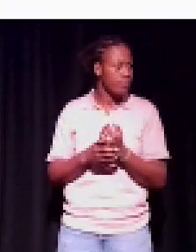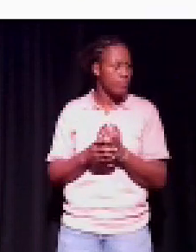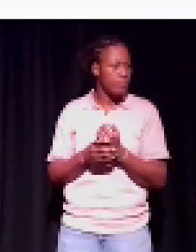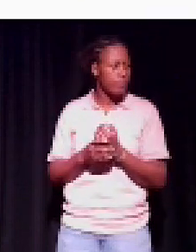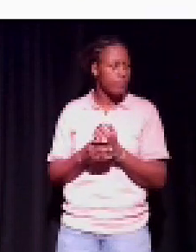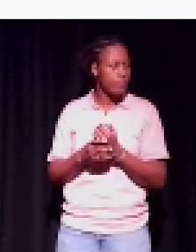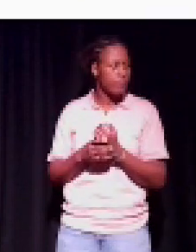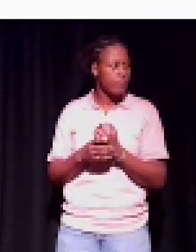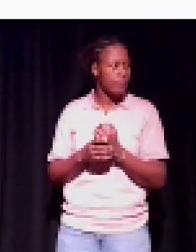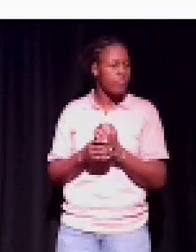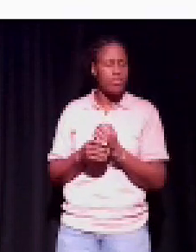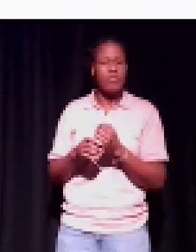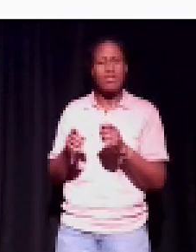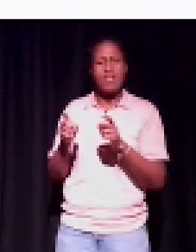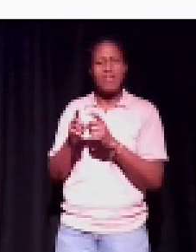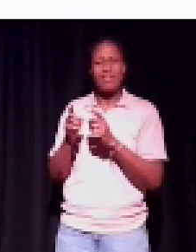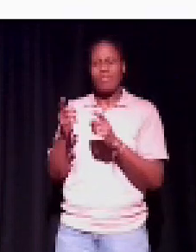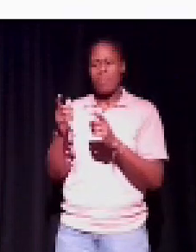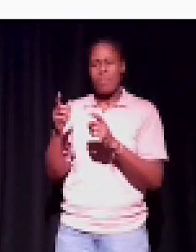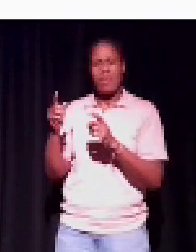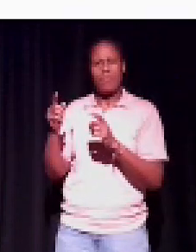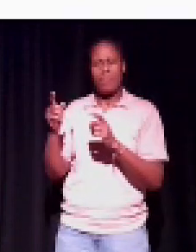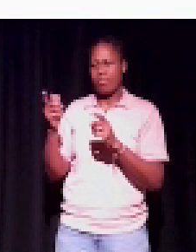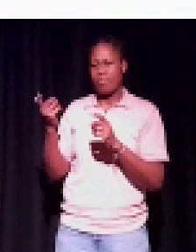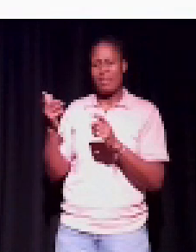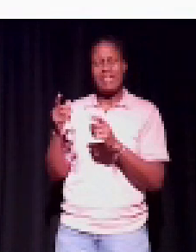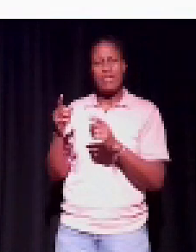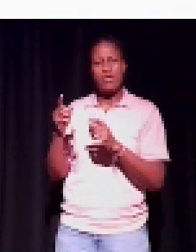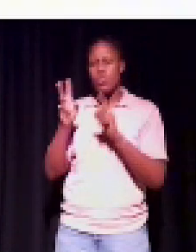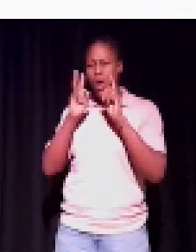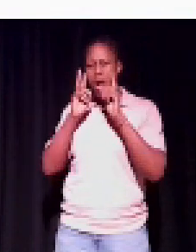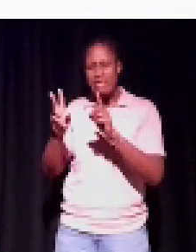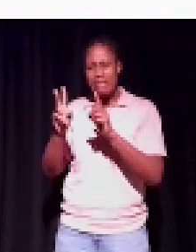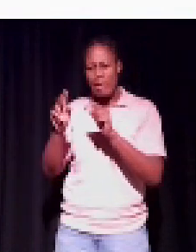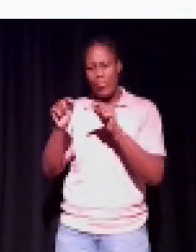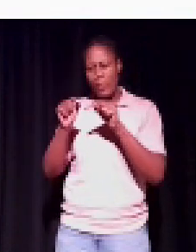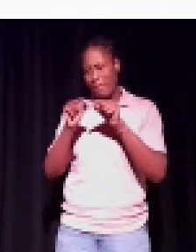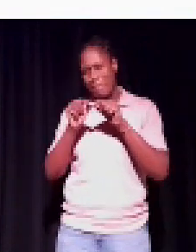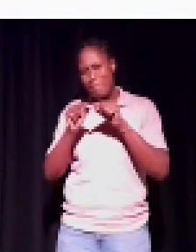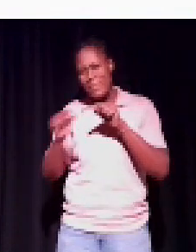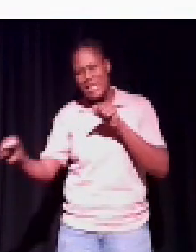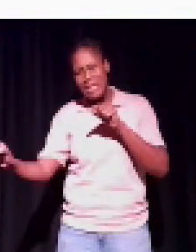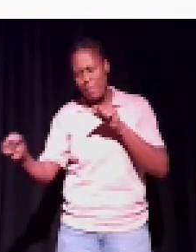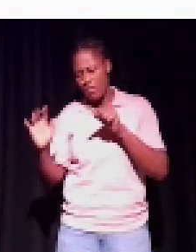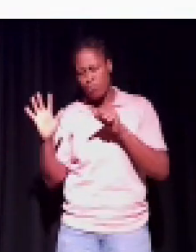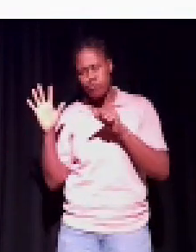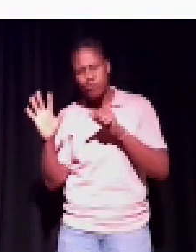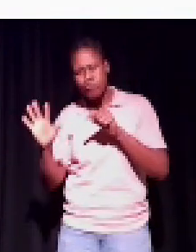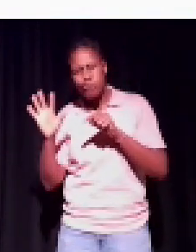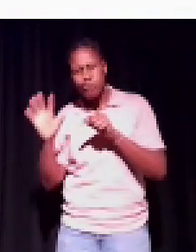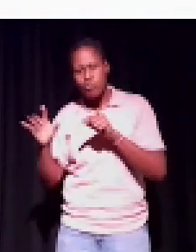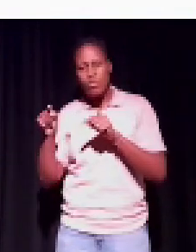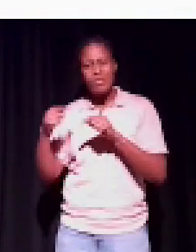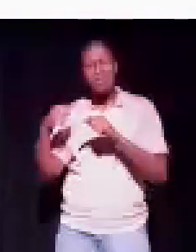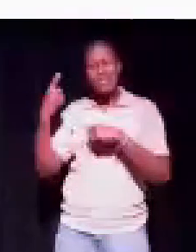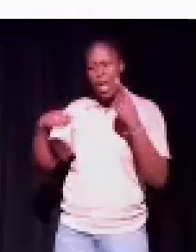interact with like an invisible beam and play the invisible beam, which is great fun. It's not an